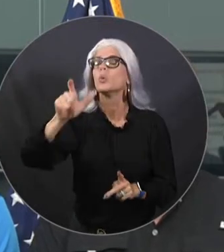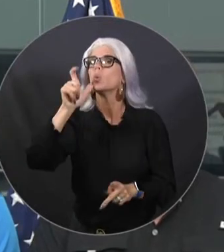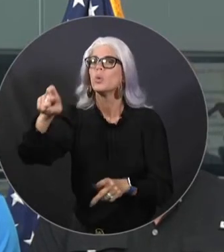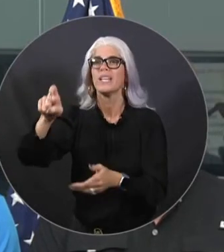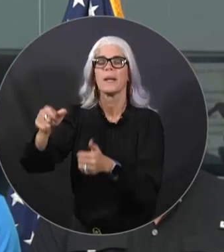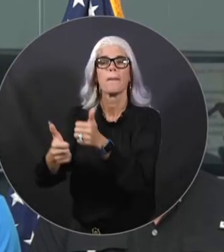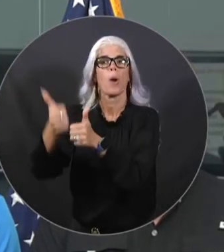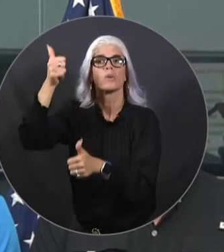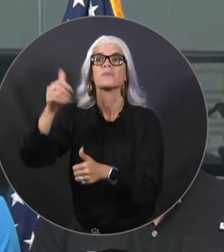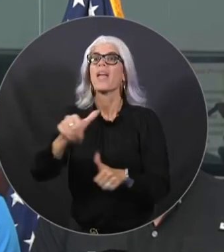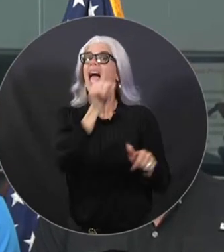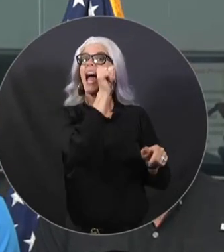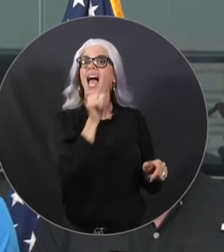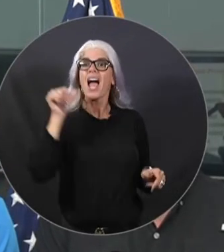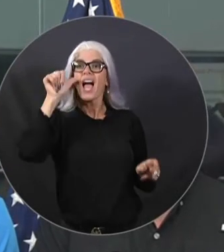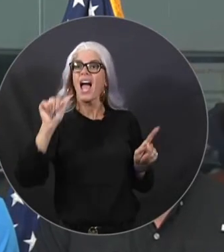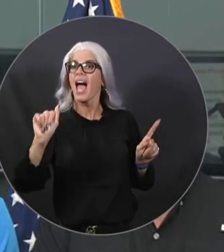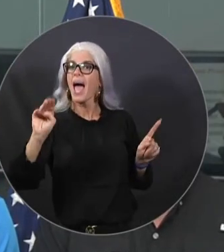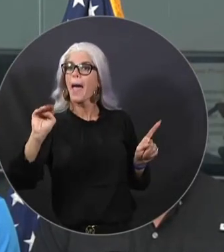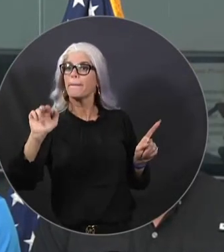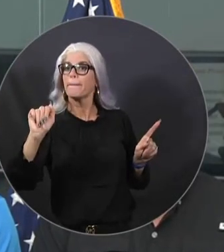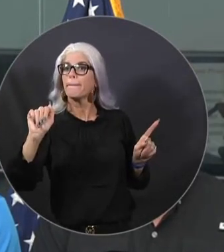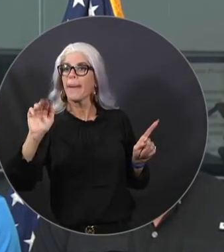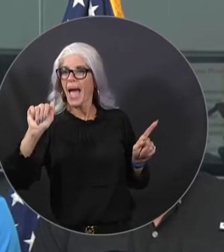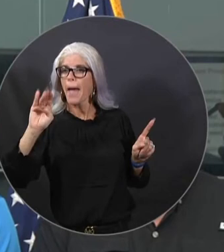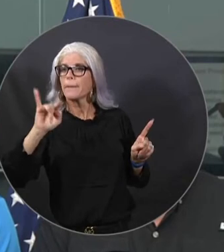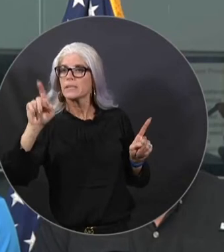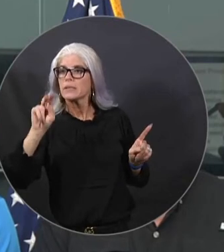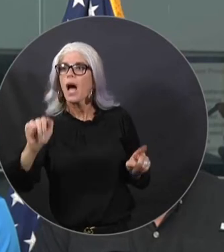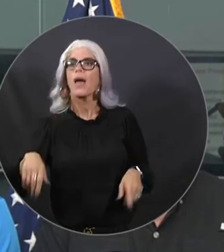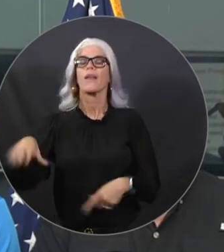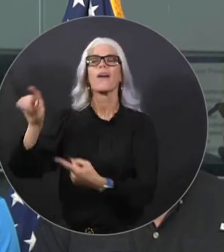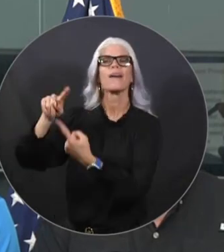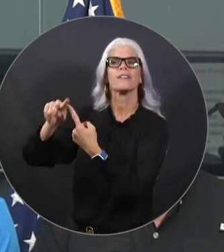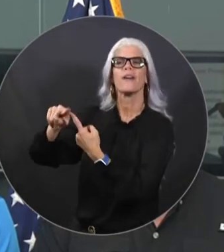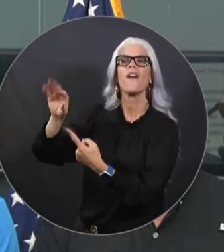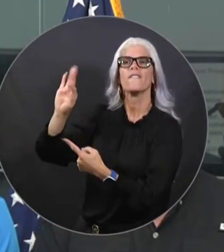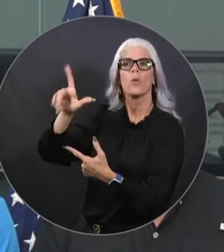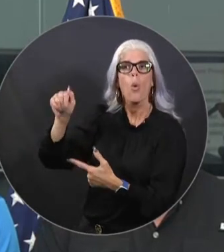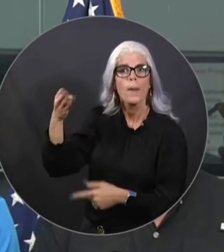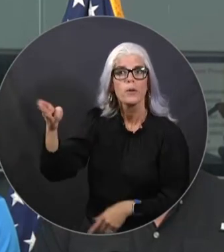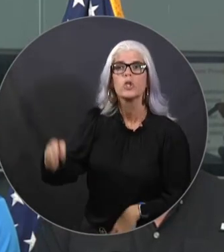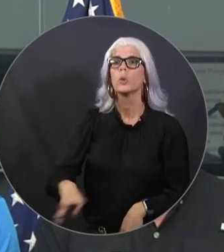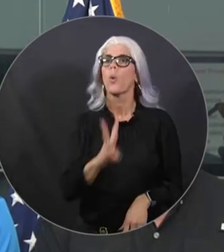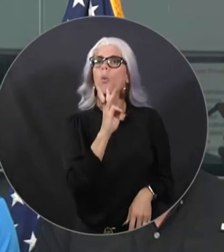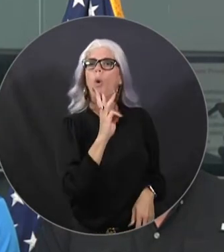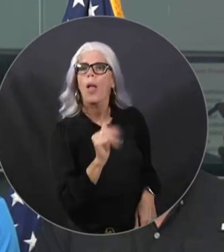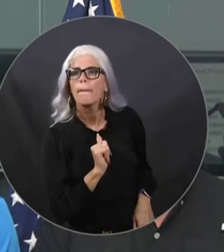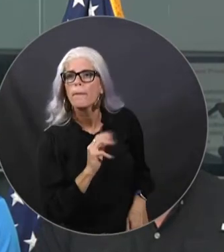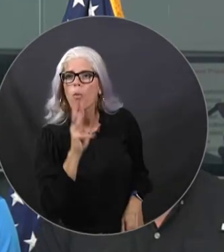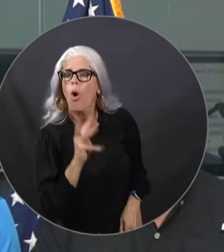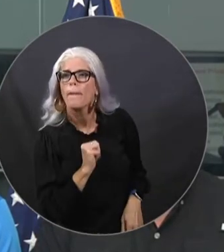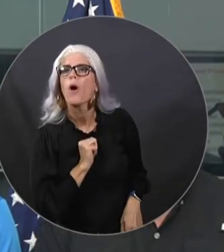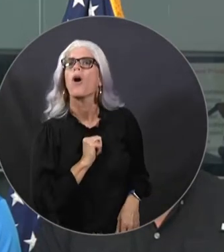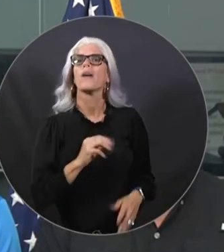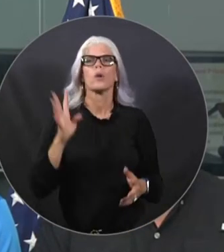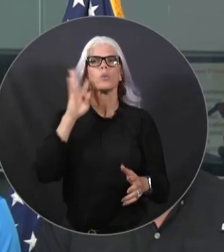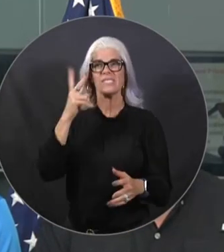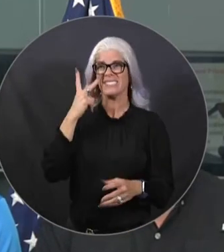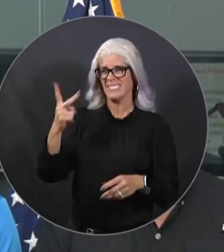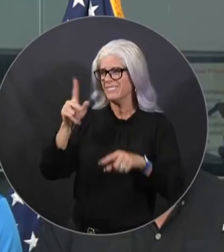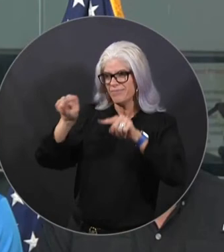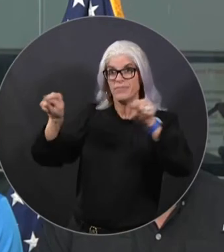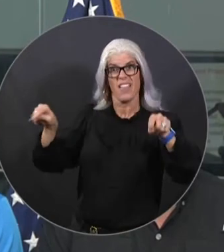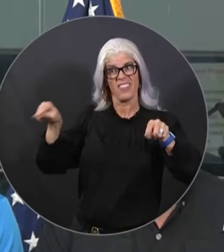Ian McKetney, Florida Blue, Lanier, Walmart, we'll be hearing from them in just a second, donated $1 million, Boeing,